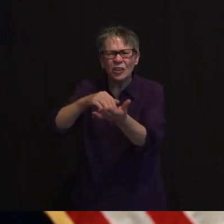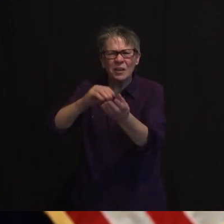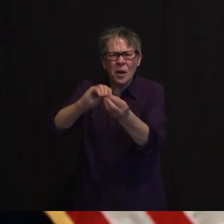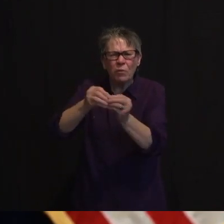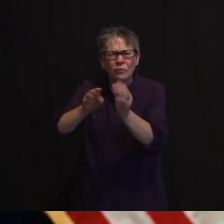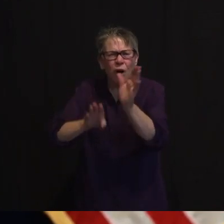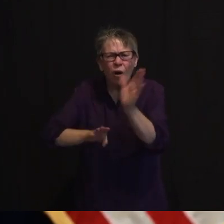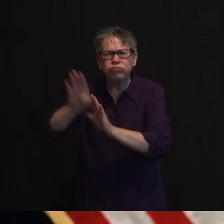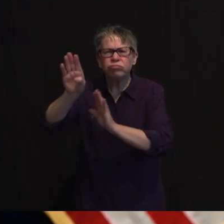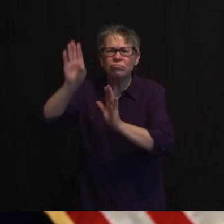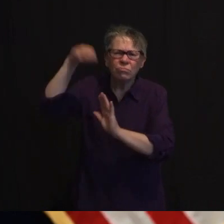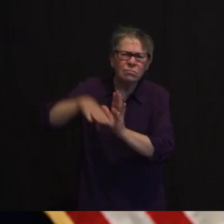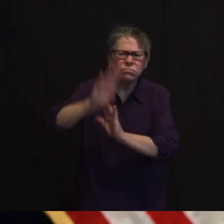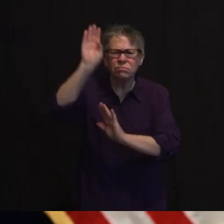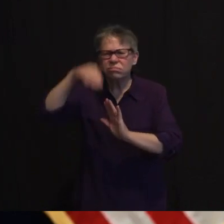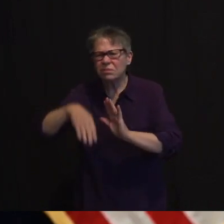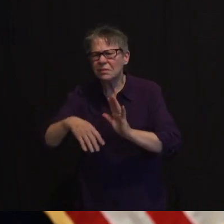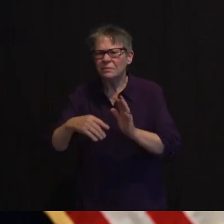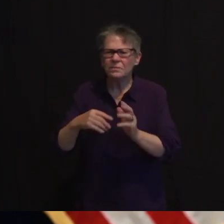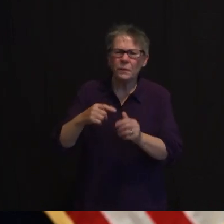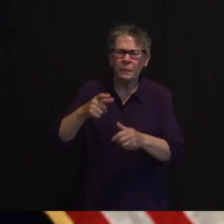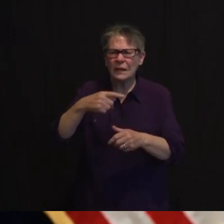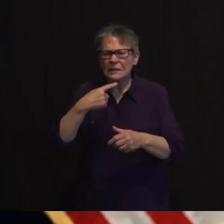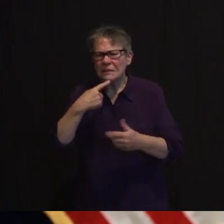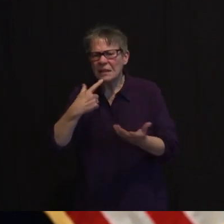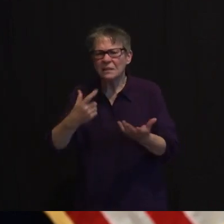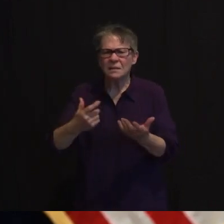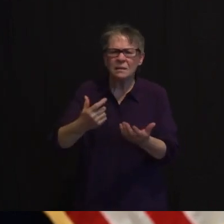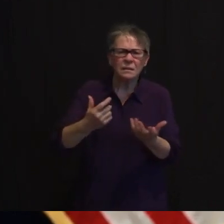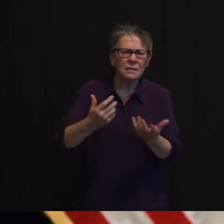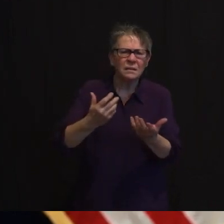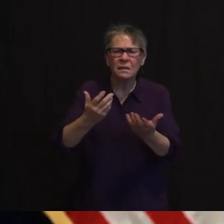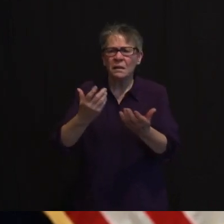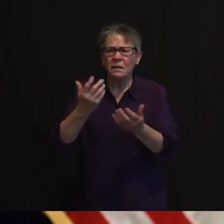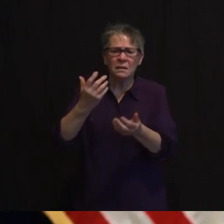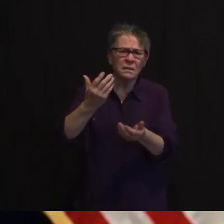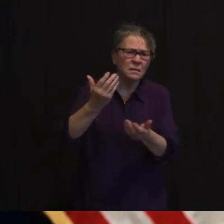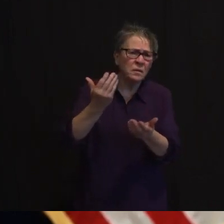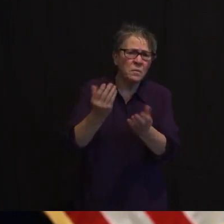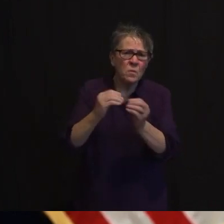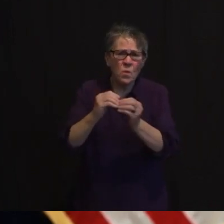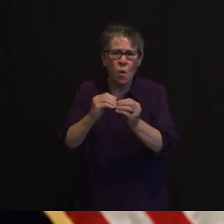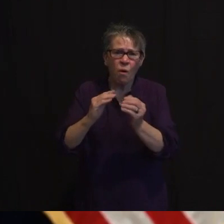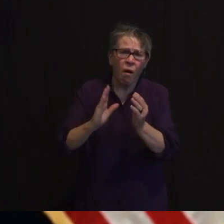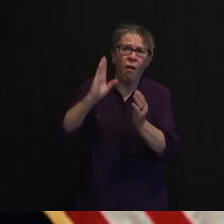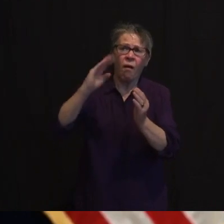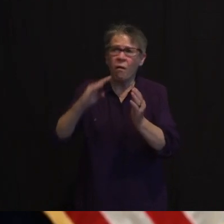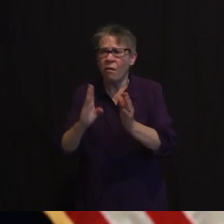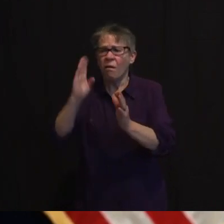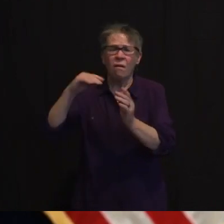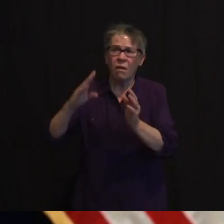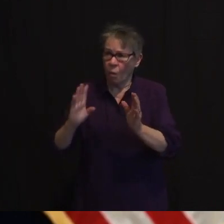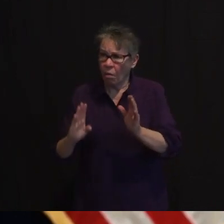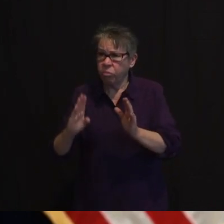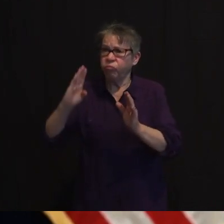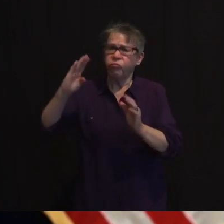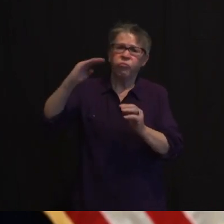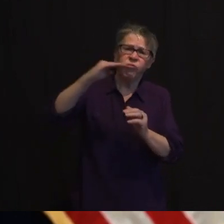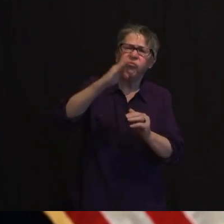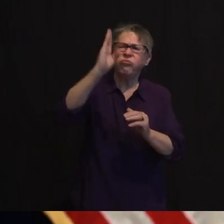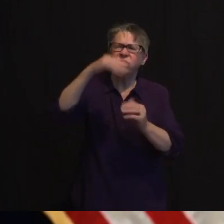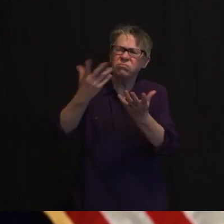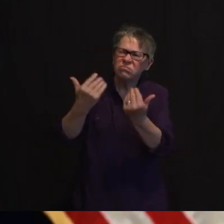peak? Can somebody square this away for me? And on a similar note, we keep on saying that we're short on ventilators. And Governor, you just